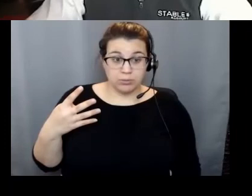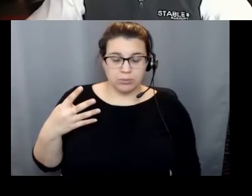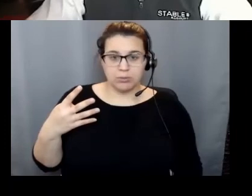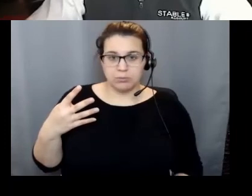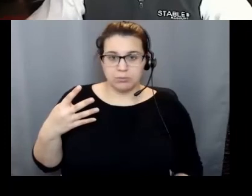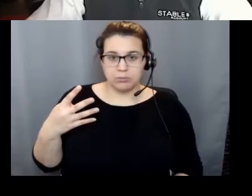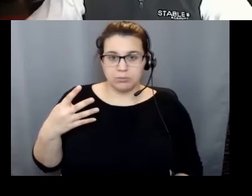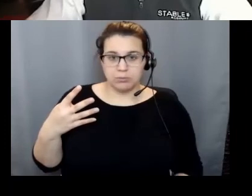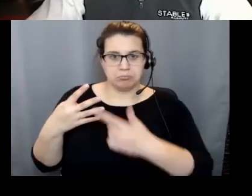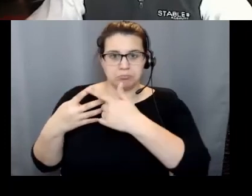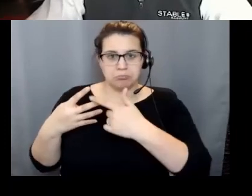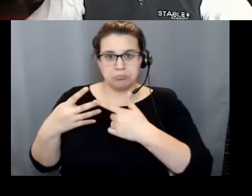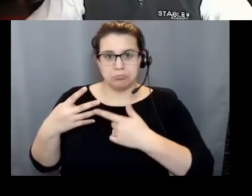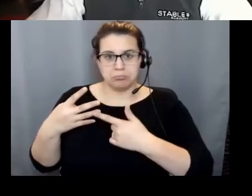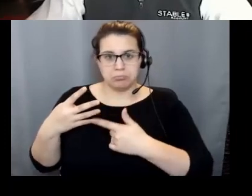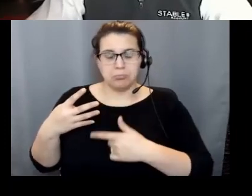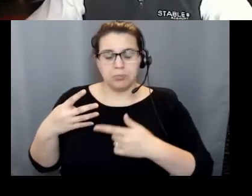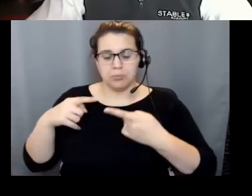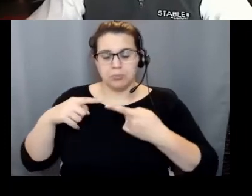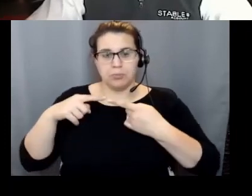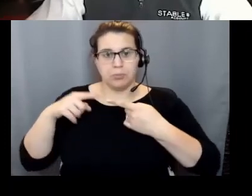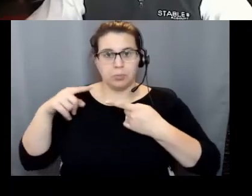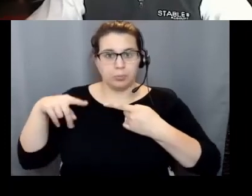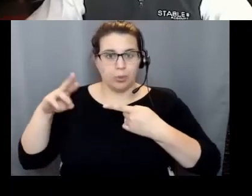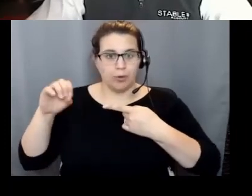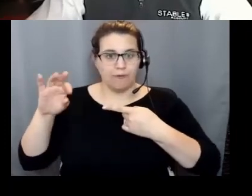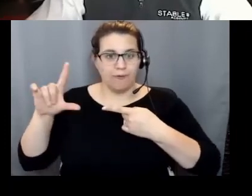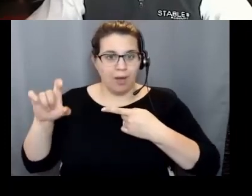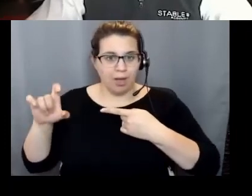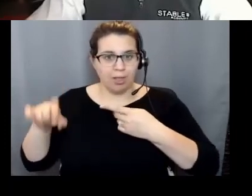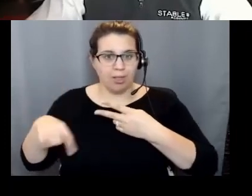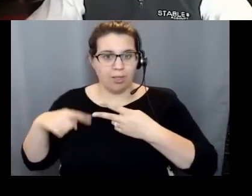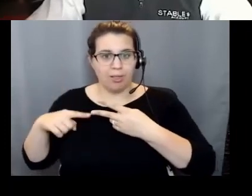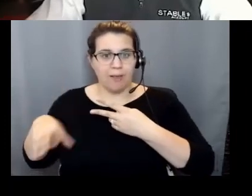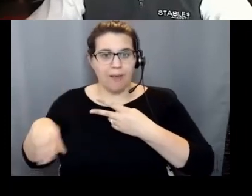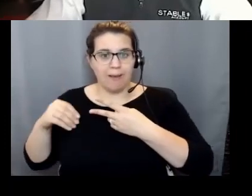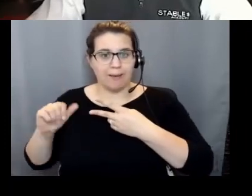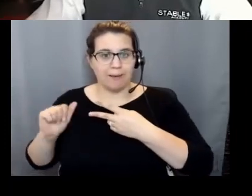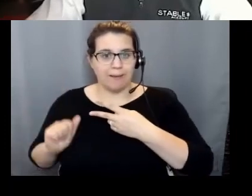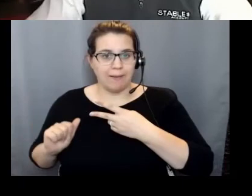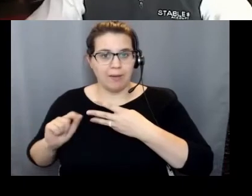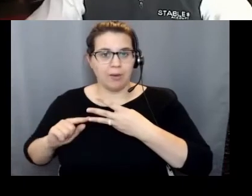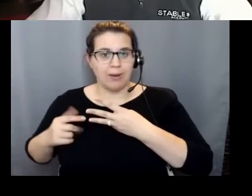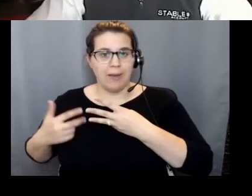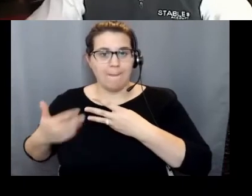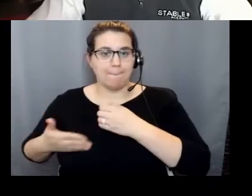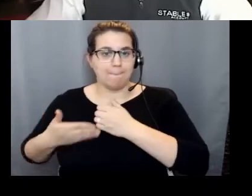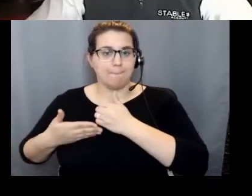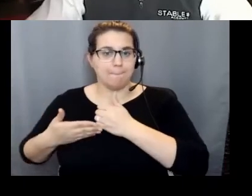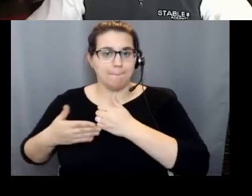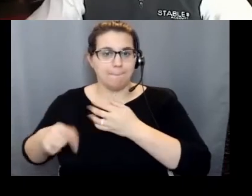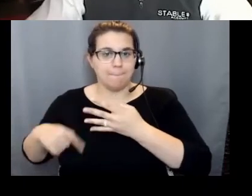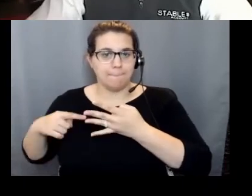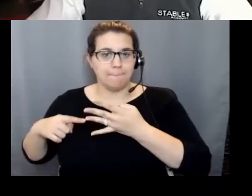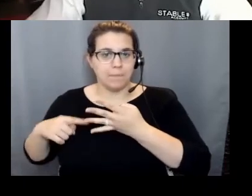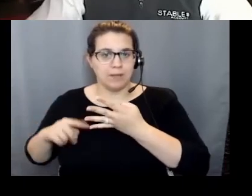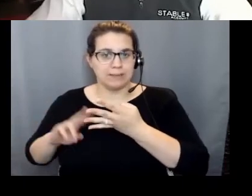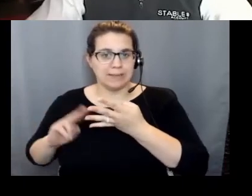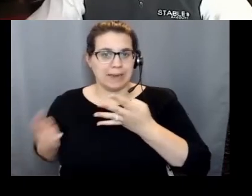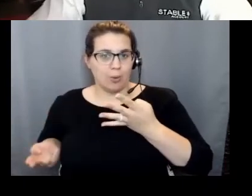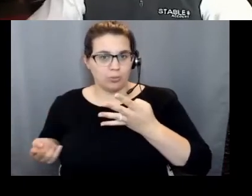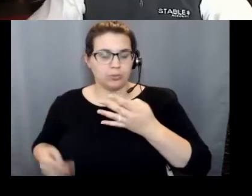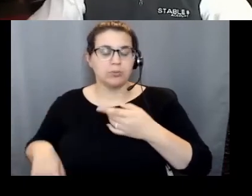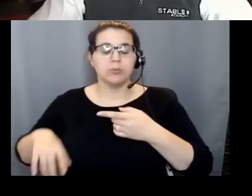options: profile, add account, help, and then sign out. So at this point, if you add an account, click on